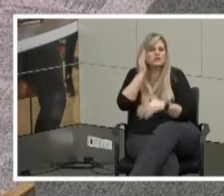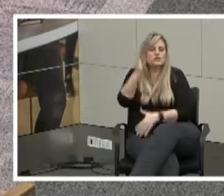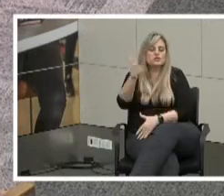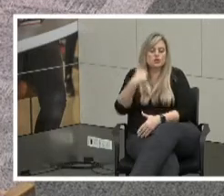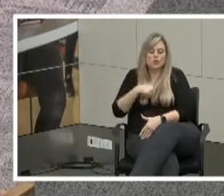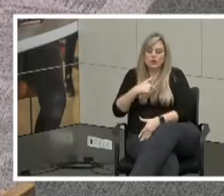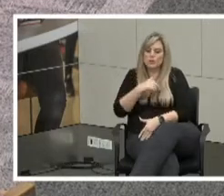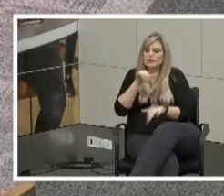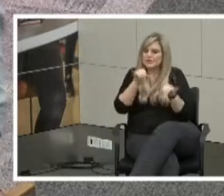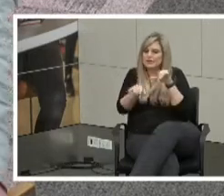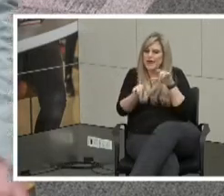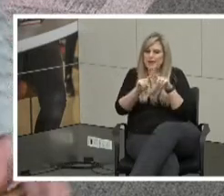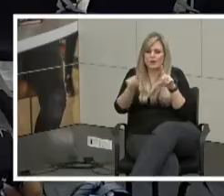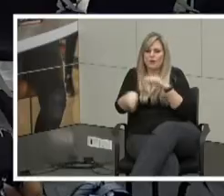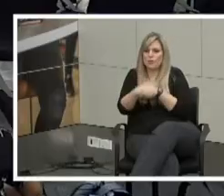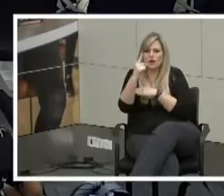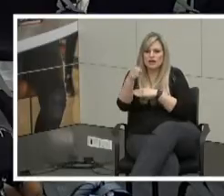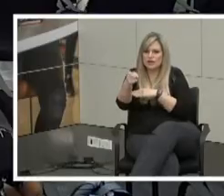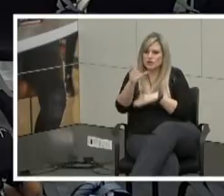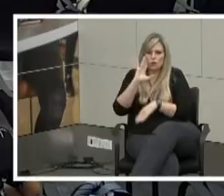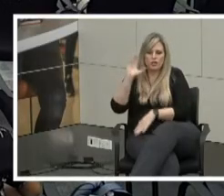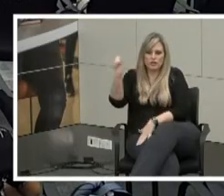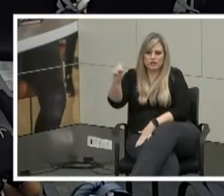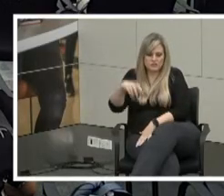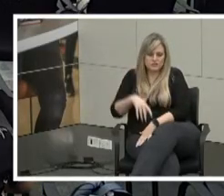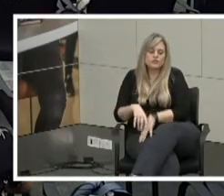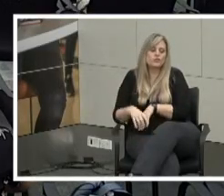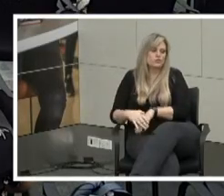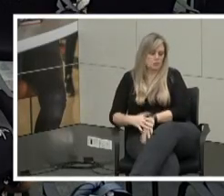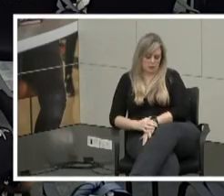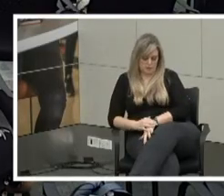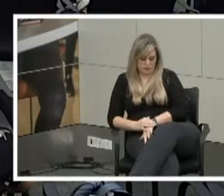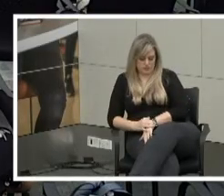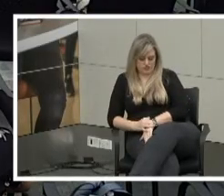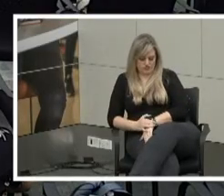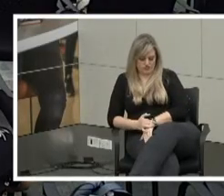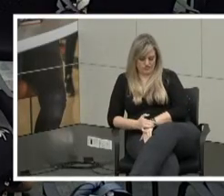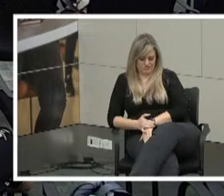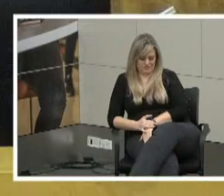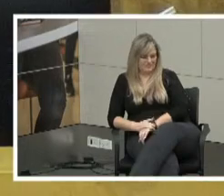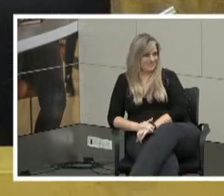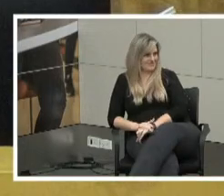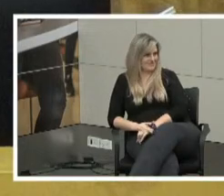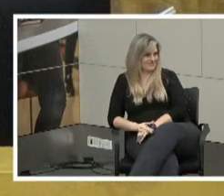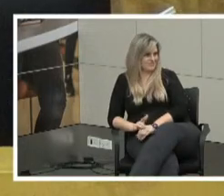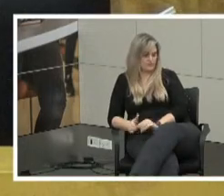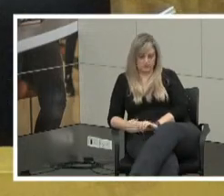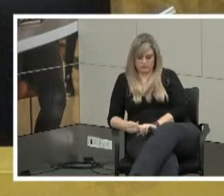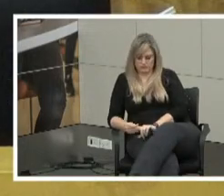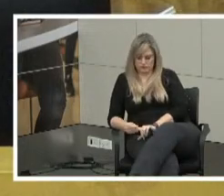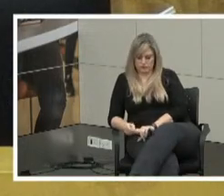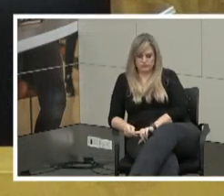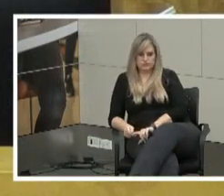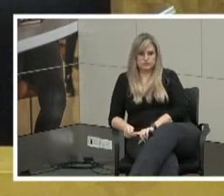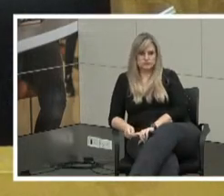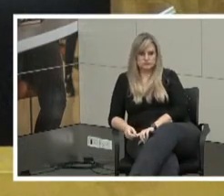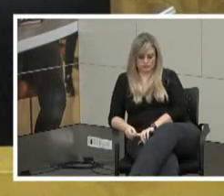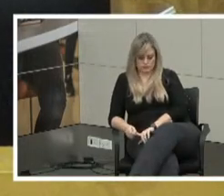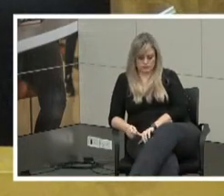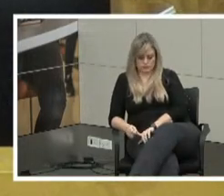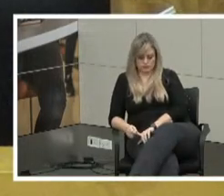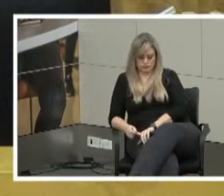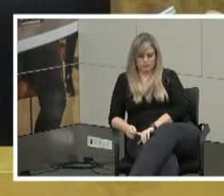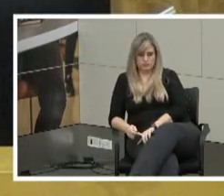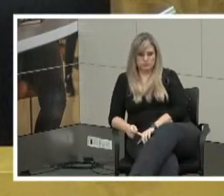stay here thank you our next speaker is Teresa Carr and